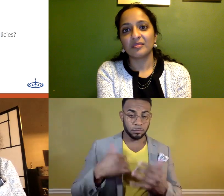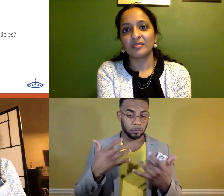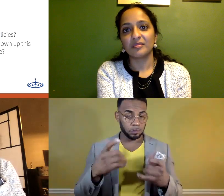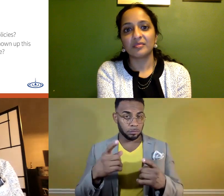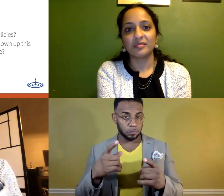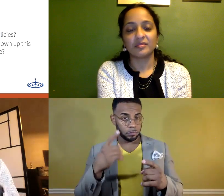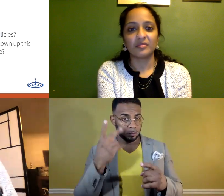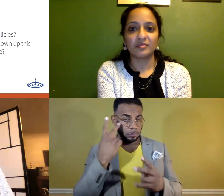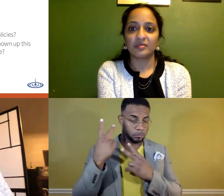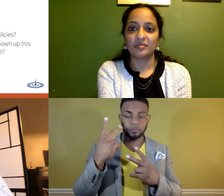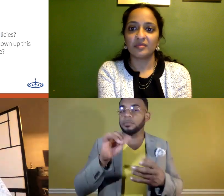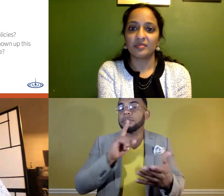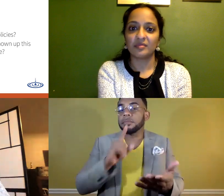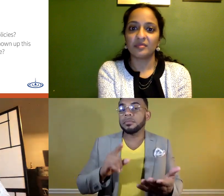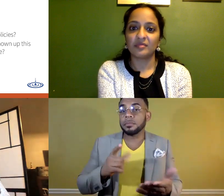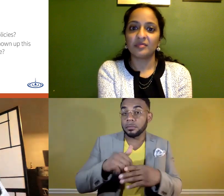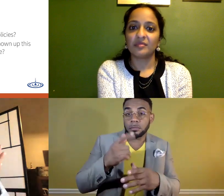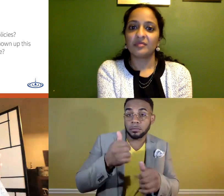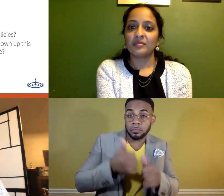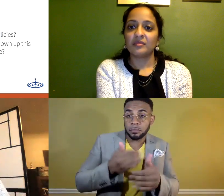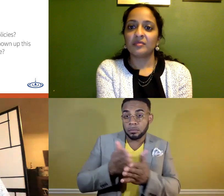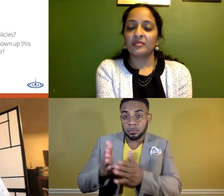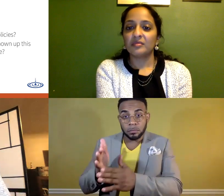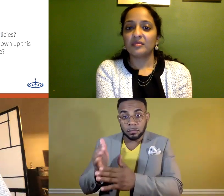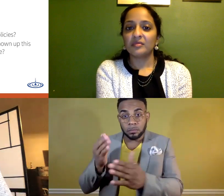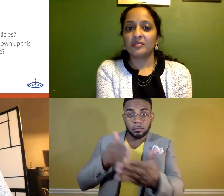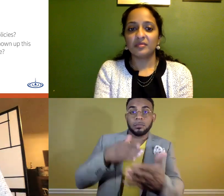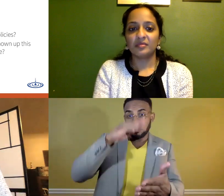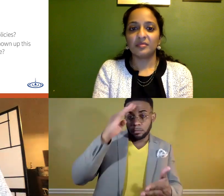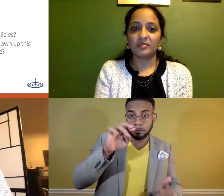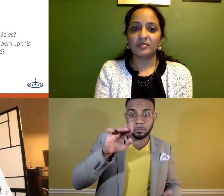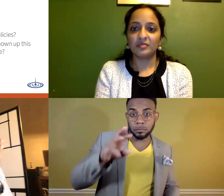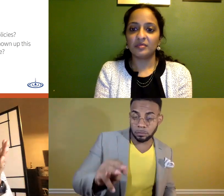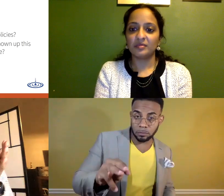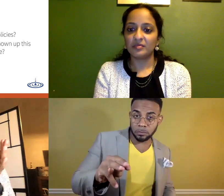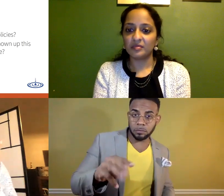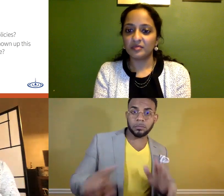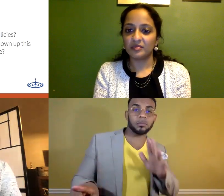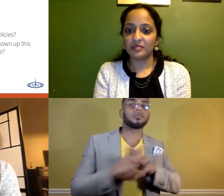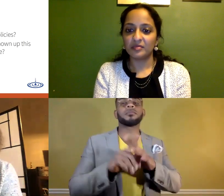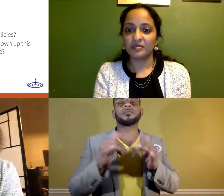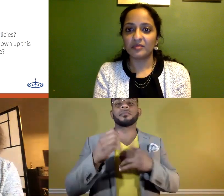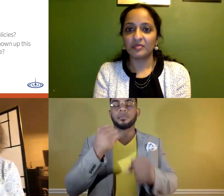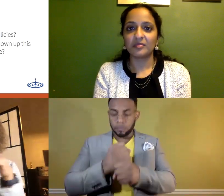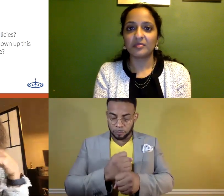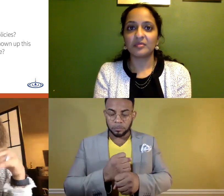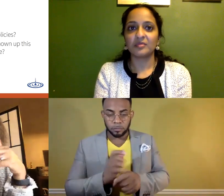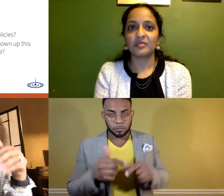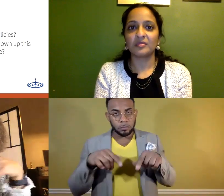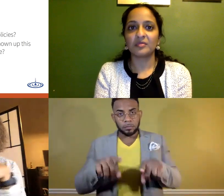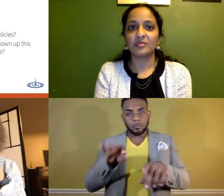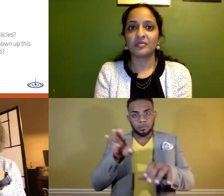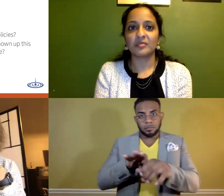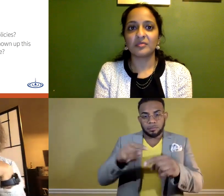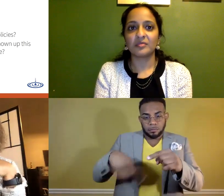all to reflect on, and that is, in what ways has anti-Black racism shown up this year and during this